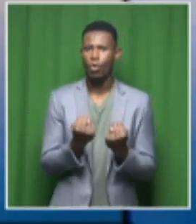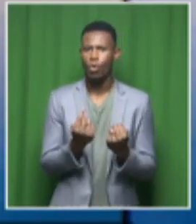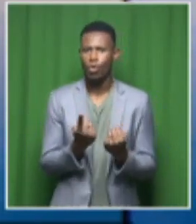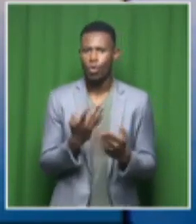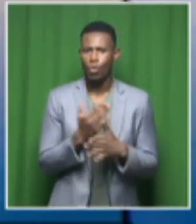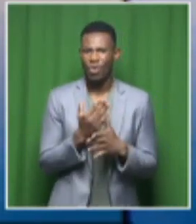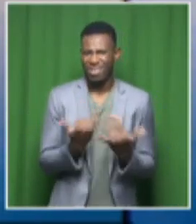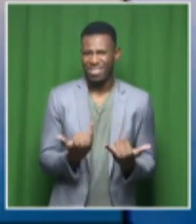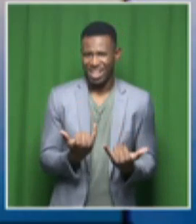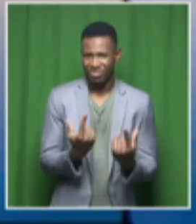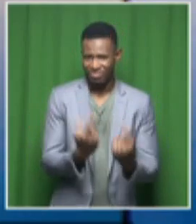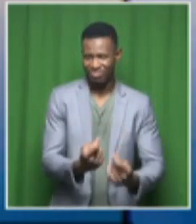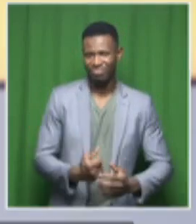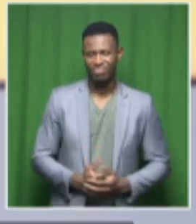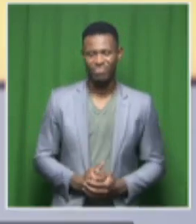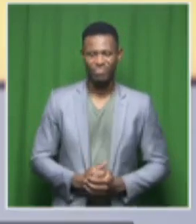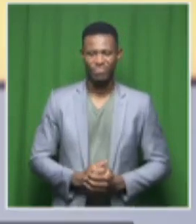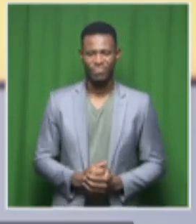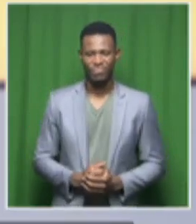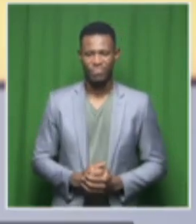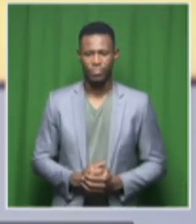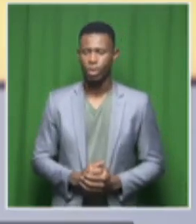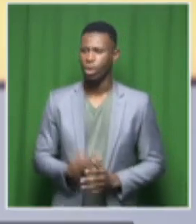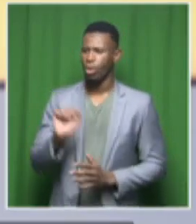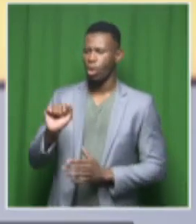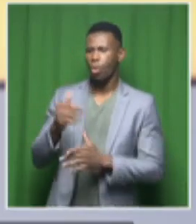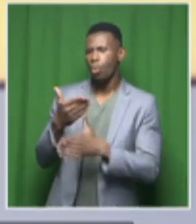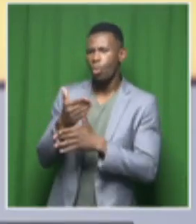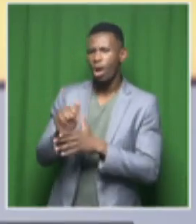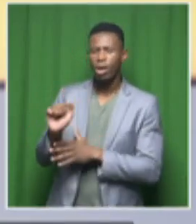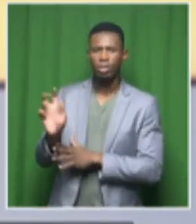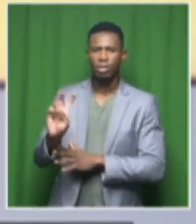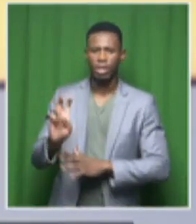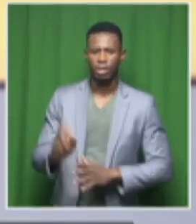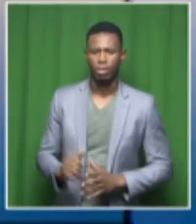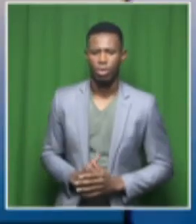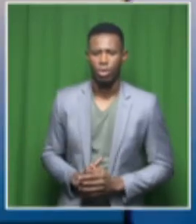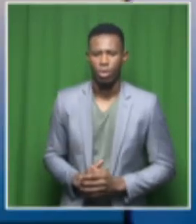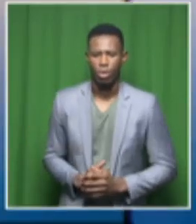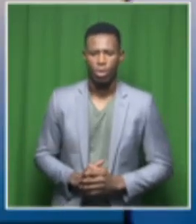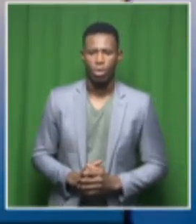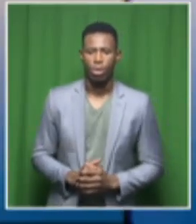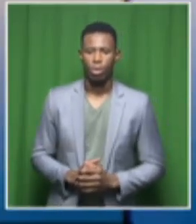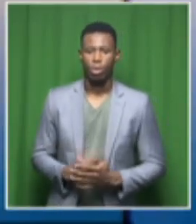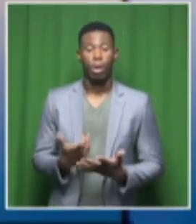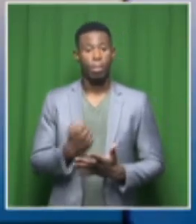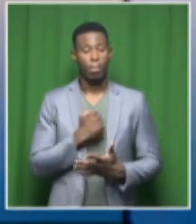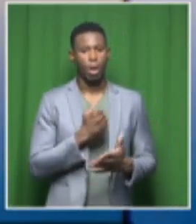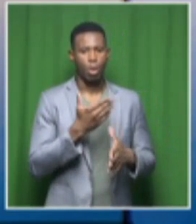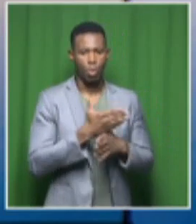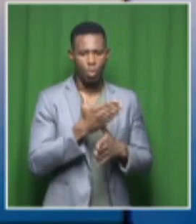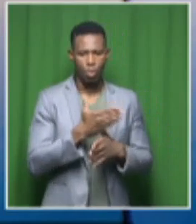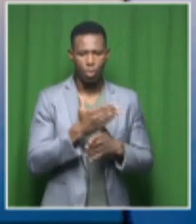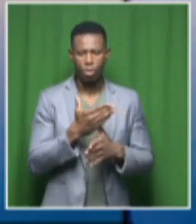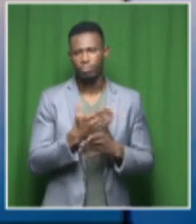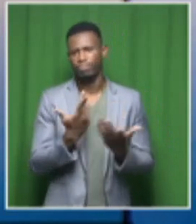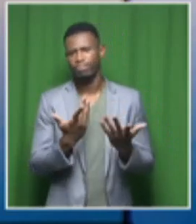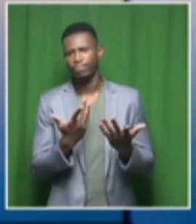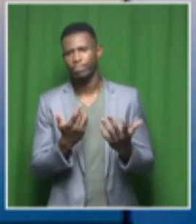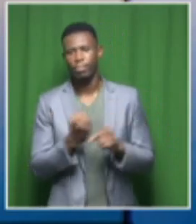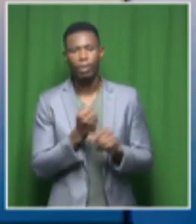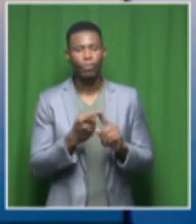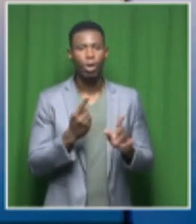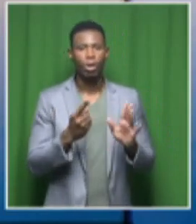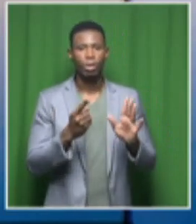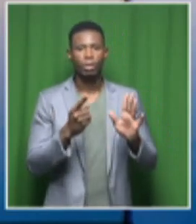work. Okay. Yeah. What kind of work do you produce? Well, my work straddles between